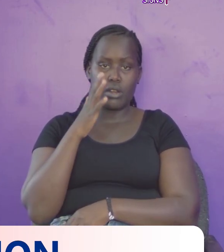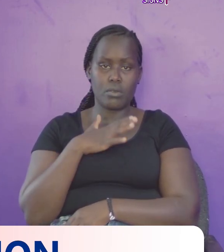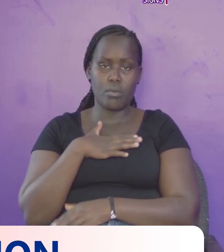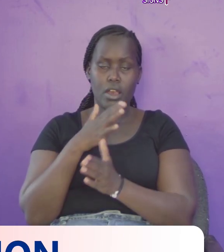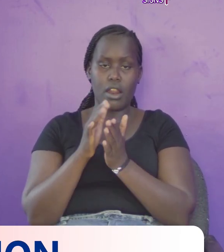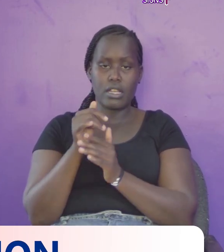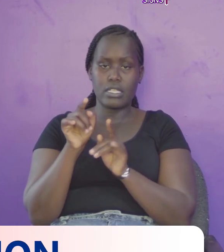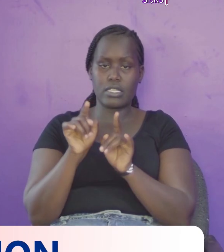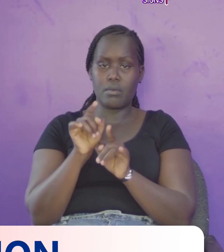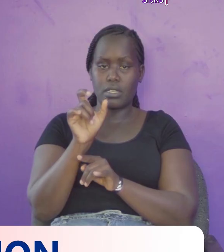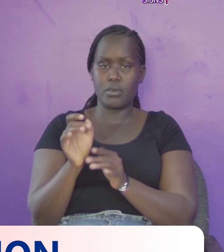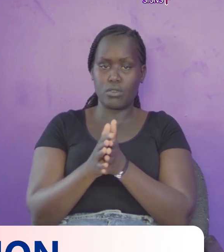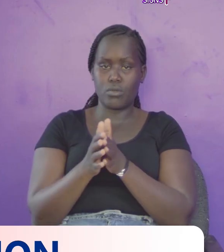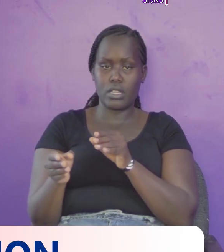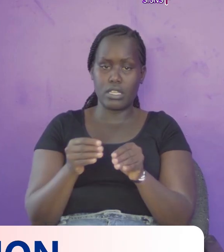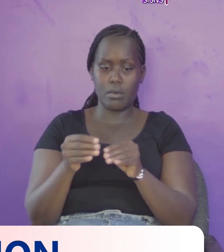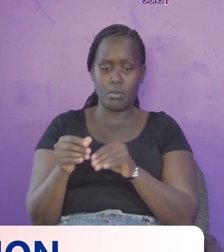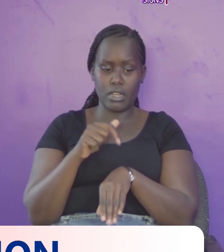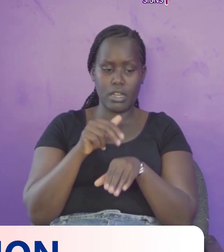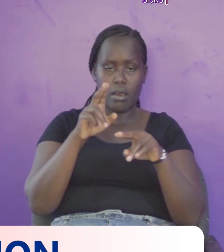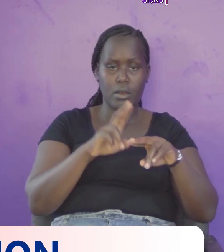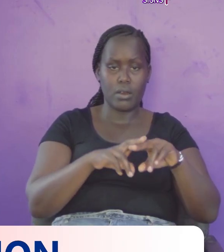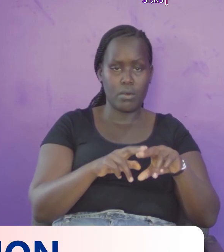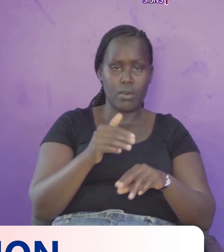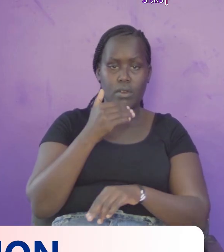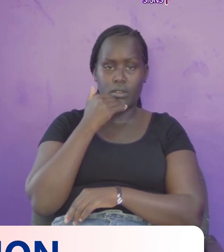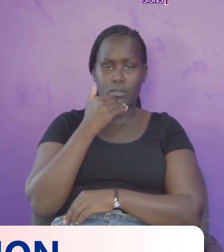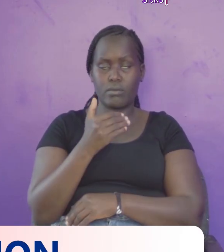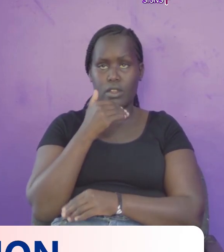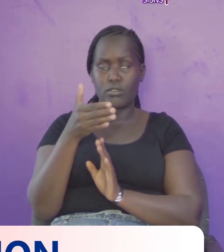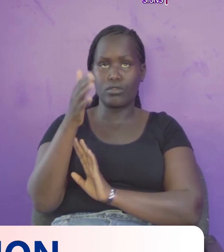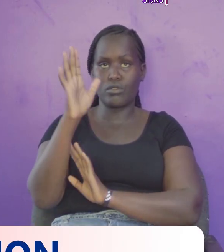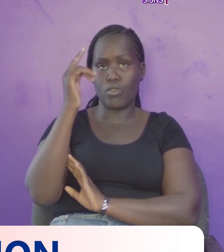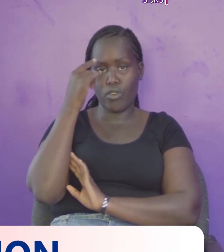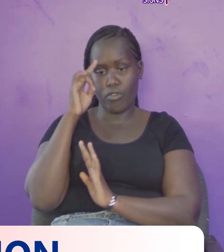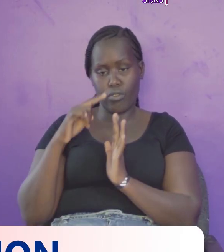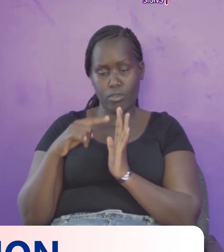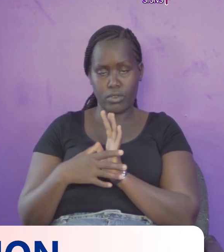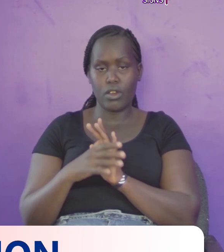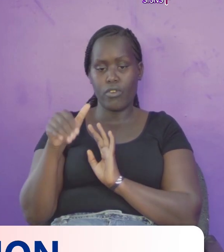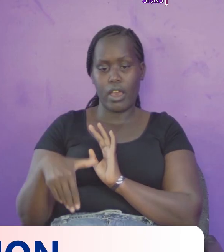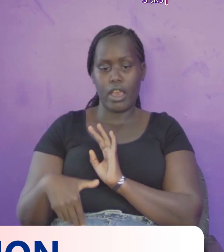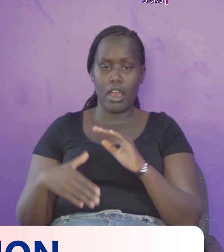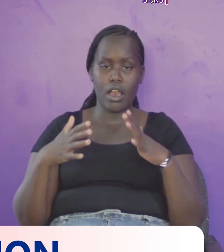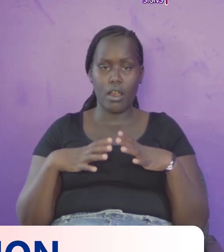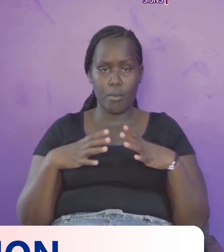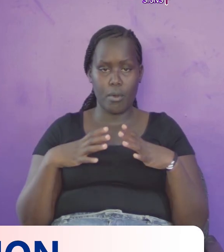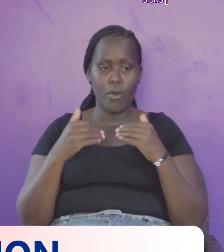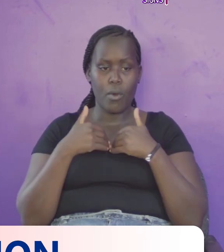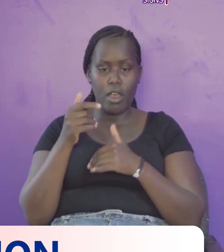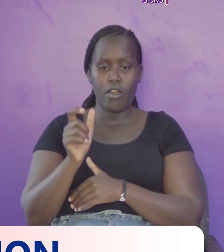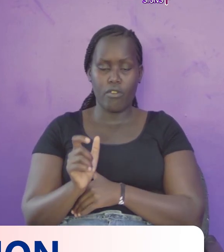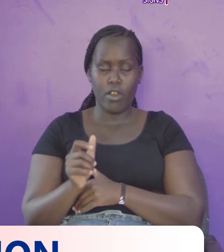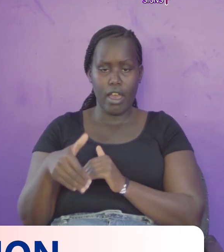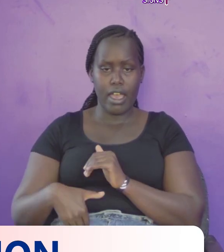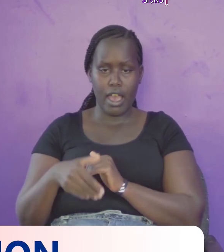disability. So when I sat down, thanks be to God for young people. There's a young person who came, I